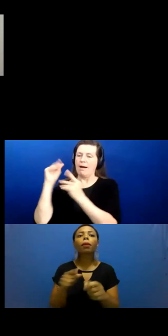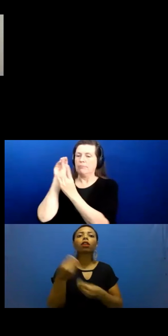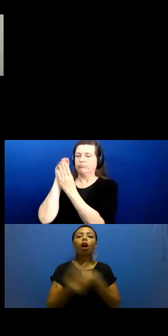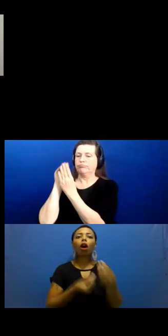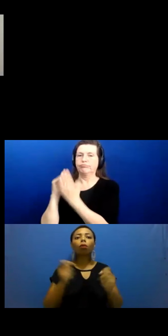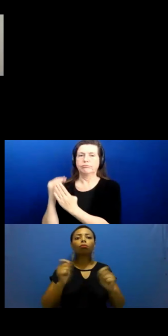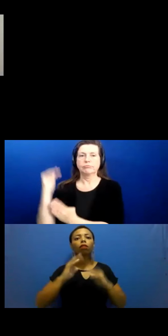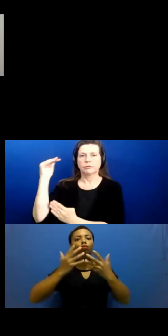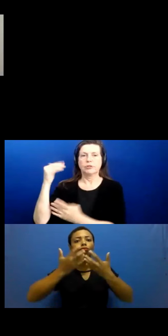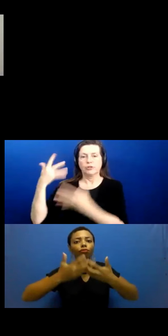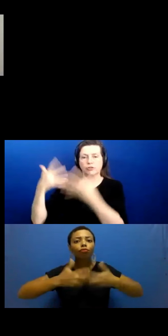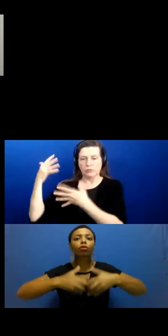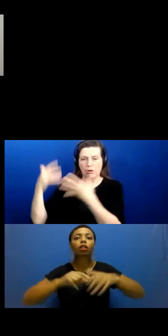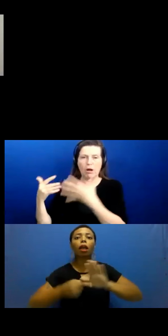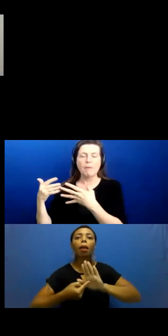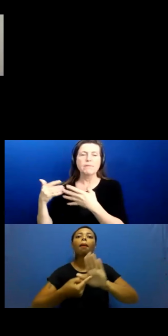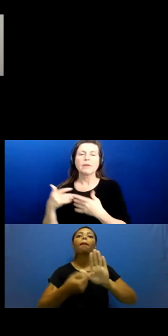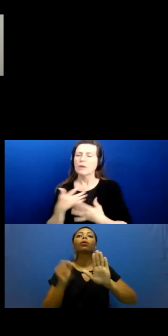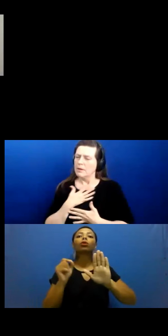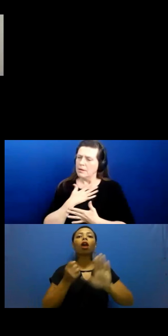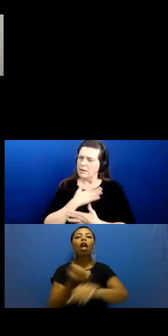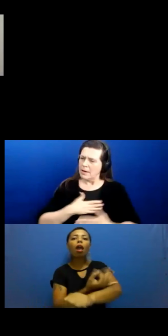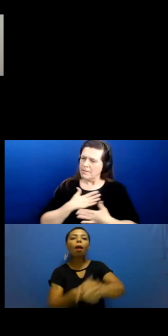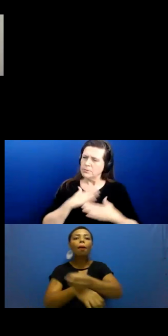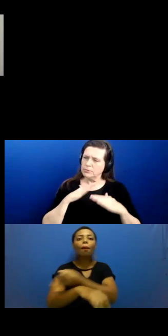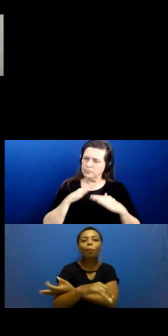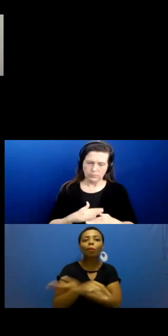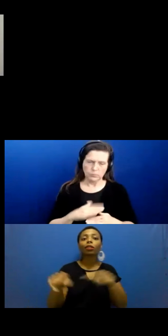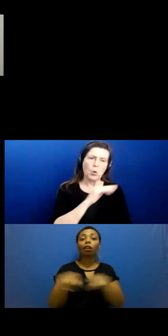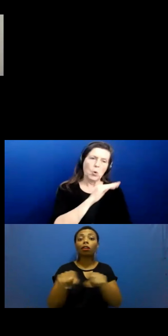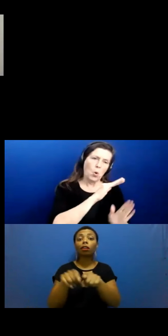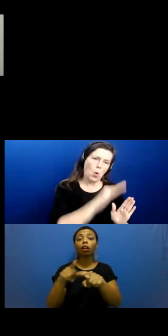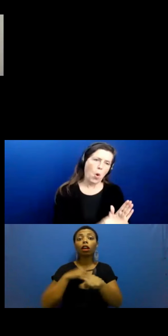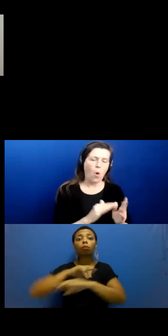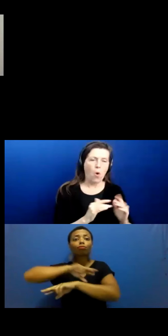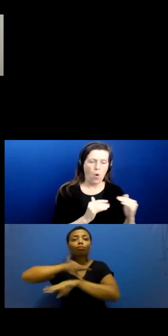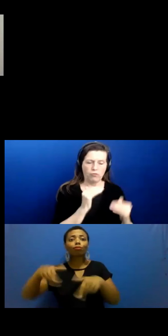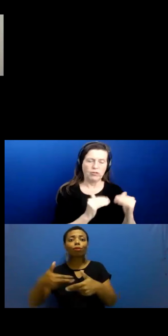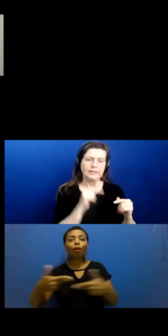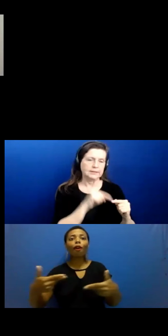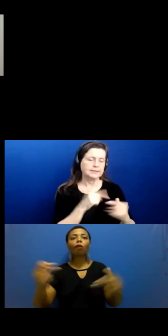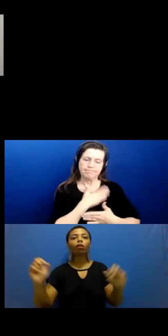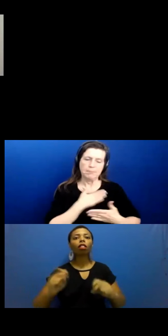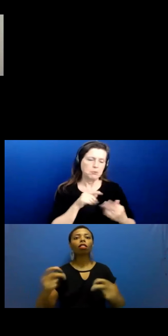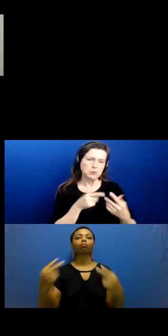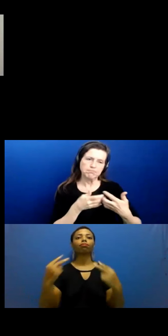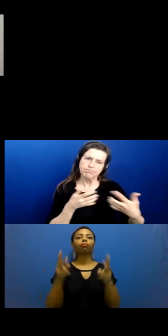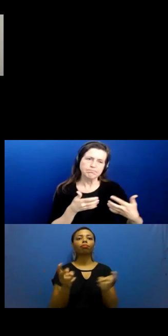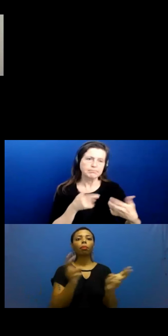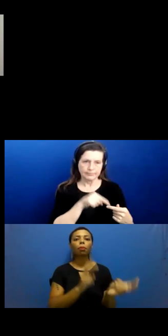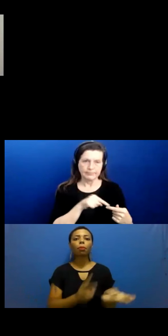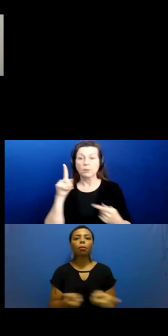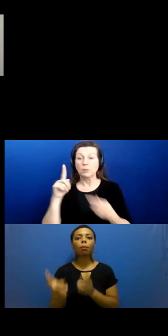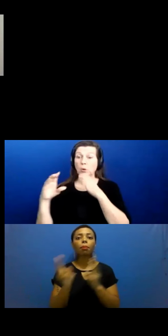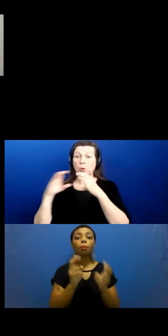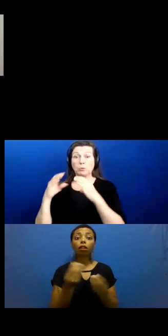sharing emotions the lowest ratings for both feasibility and effectiveness. And we did not find any correspondence between the effect sizes